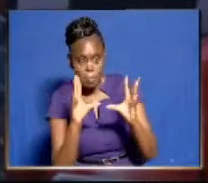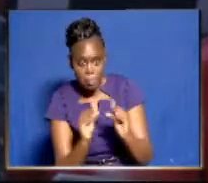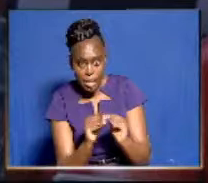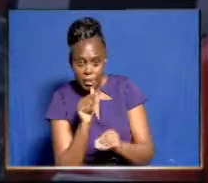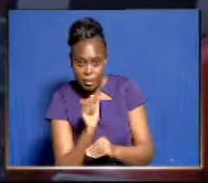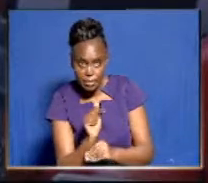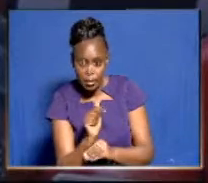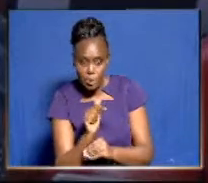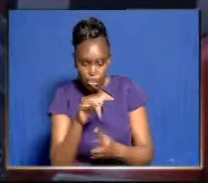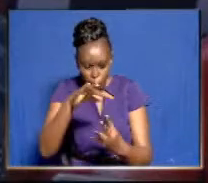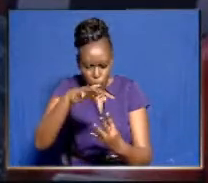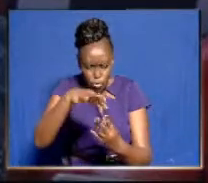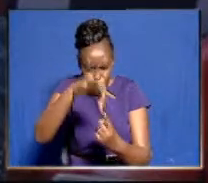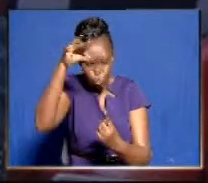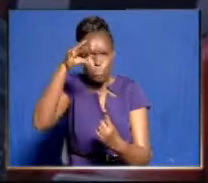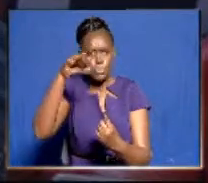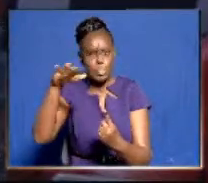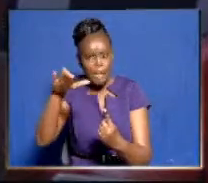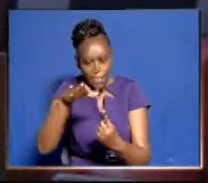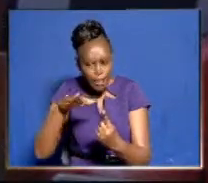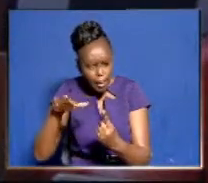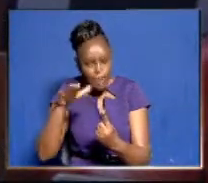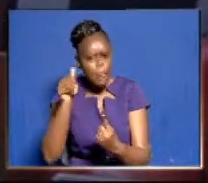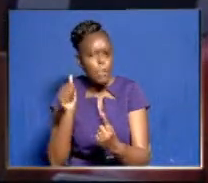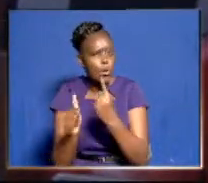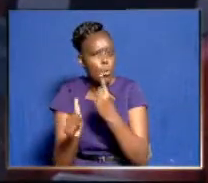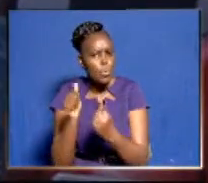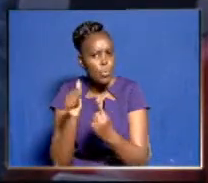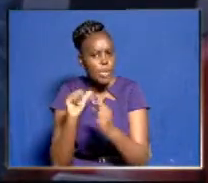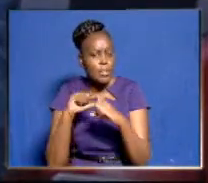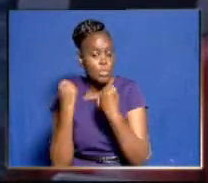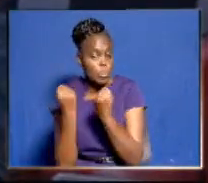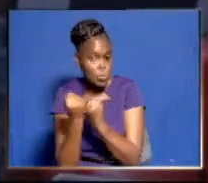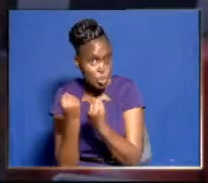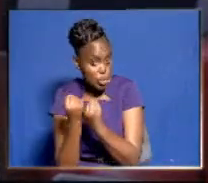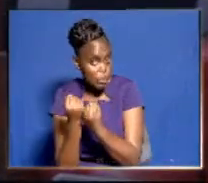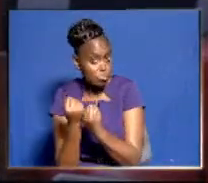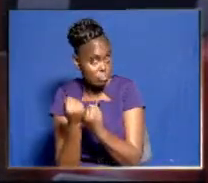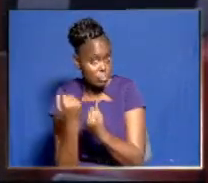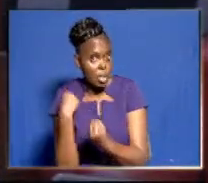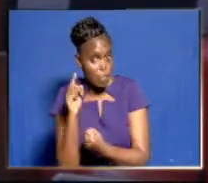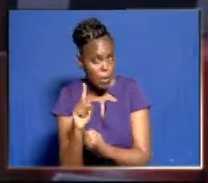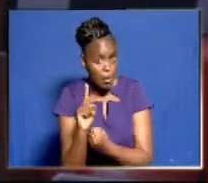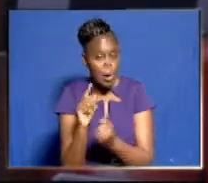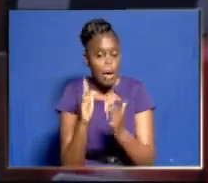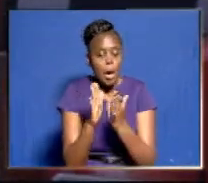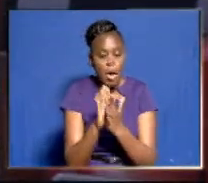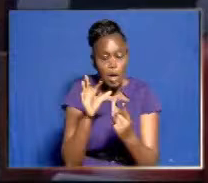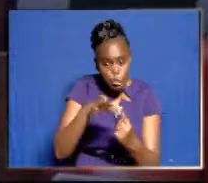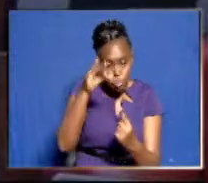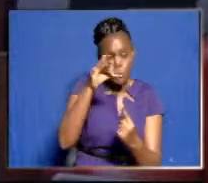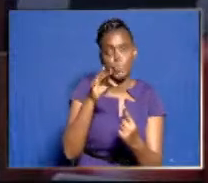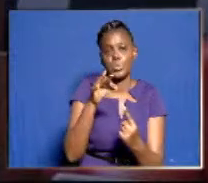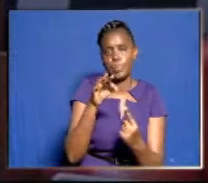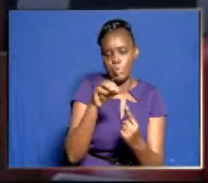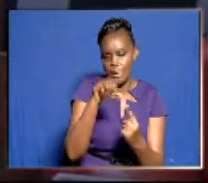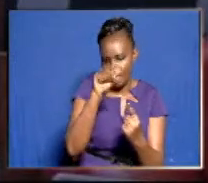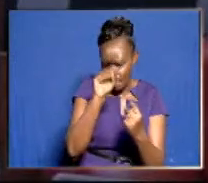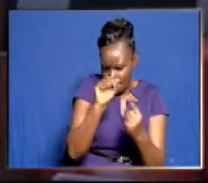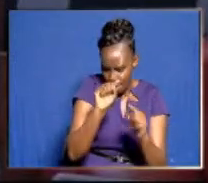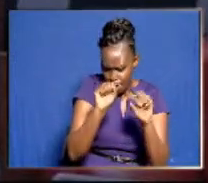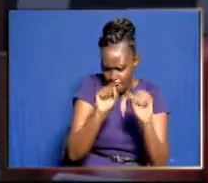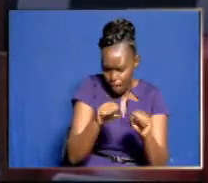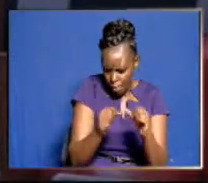to prioritize areas that are social in nature and those that also are able